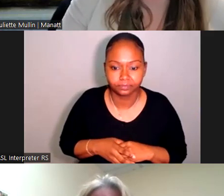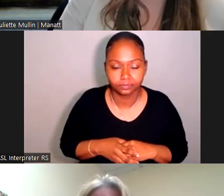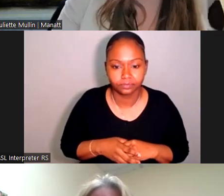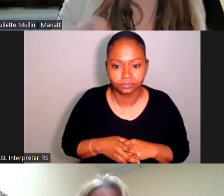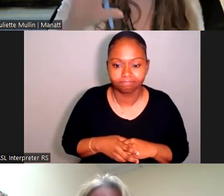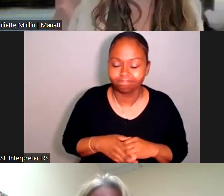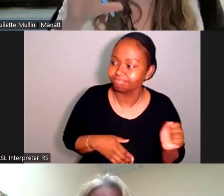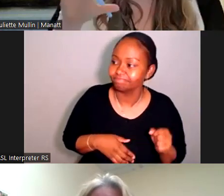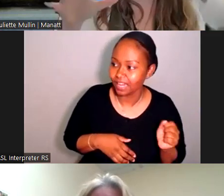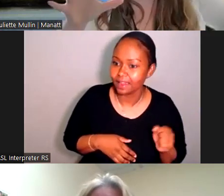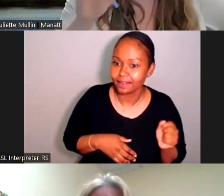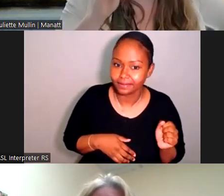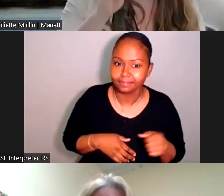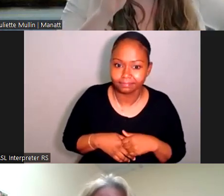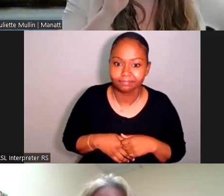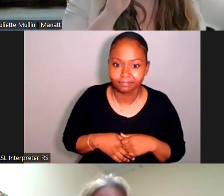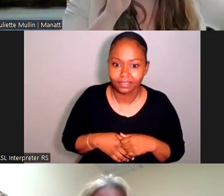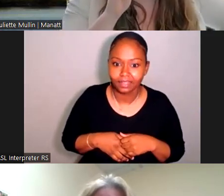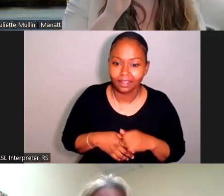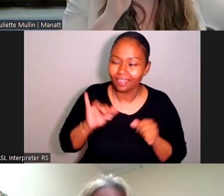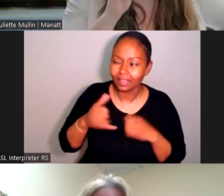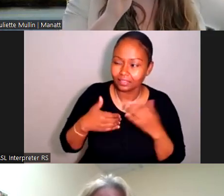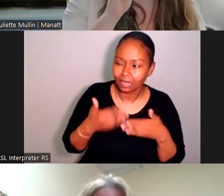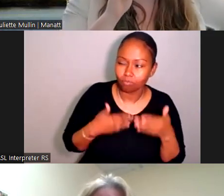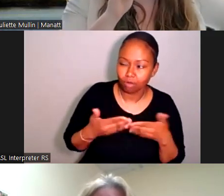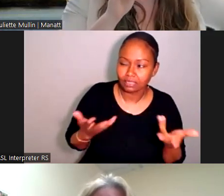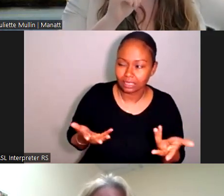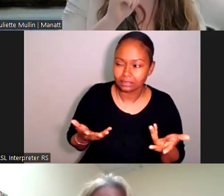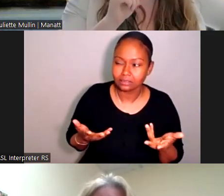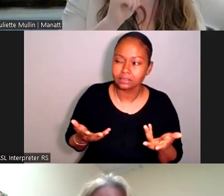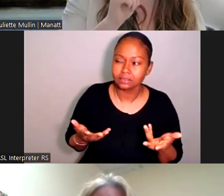Yep. So, and that would kind of look like a process where rather than